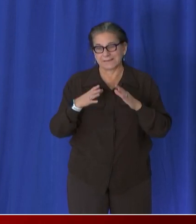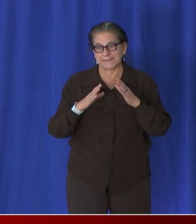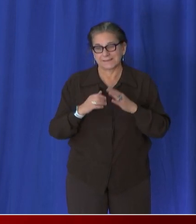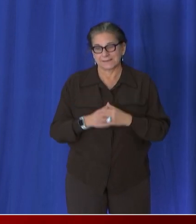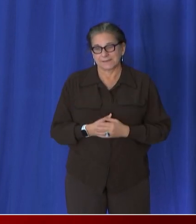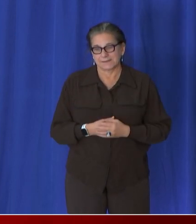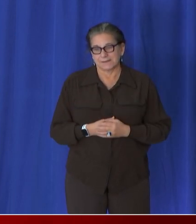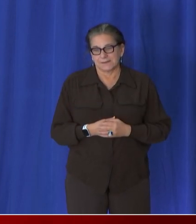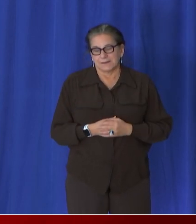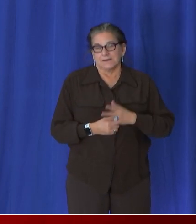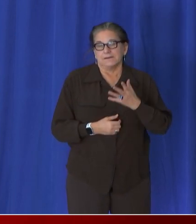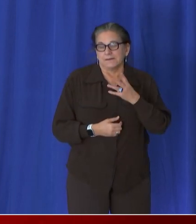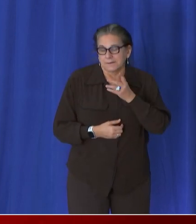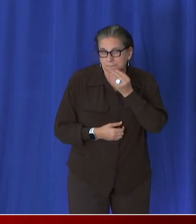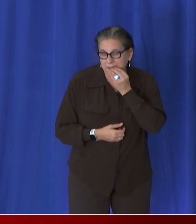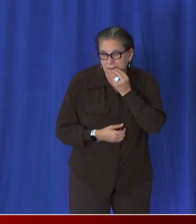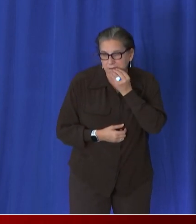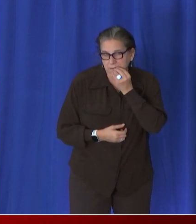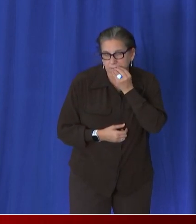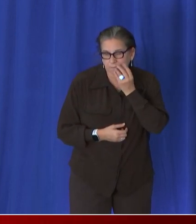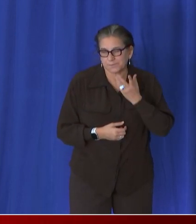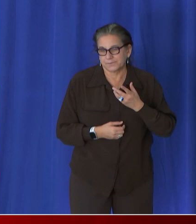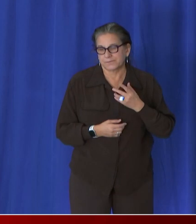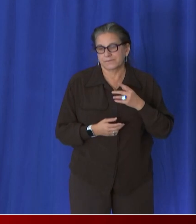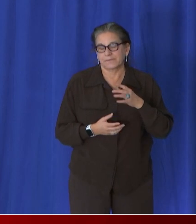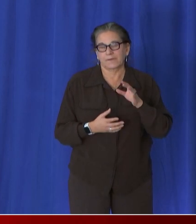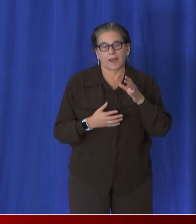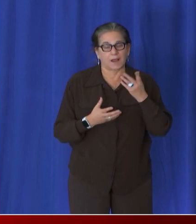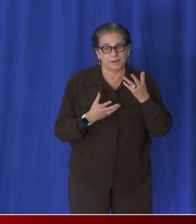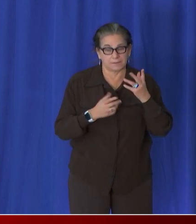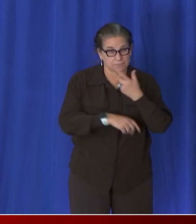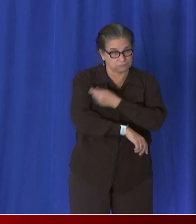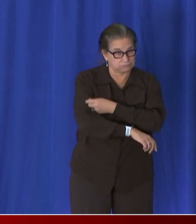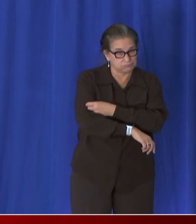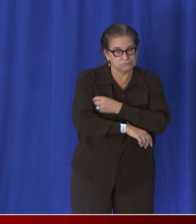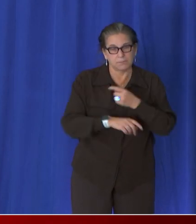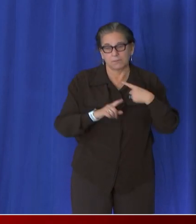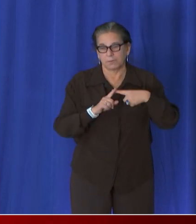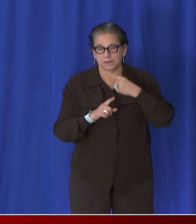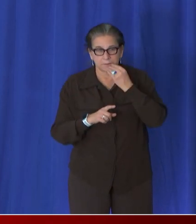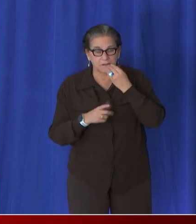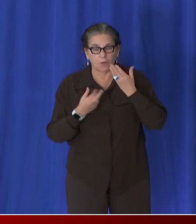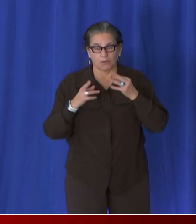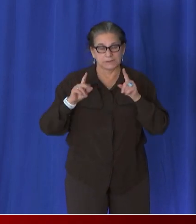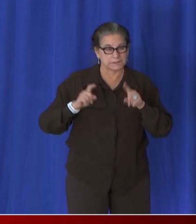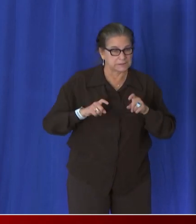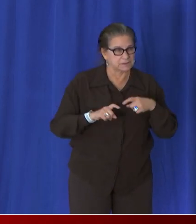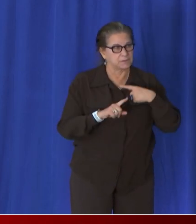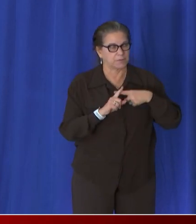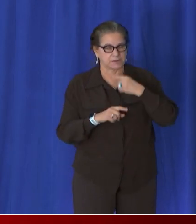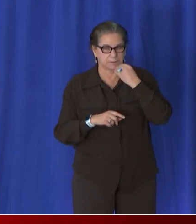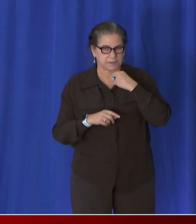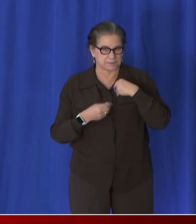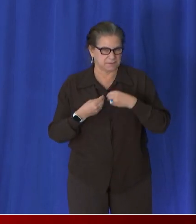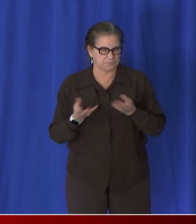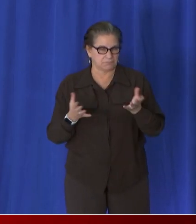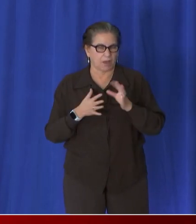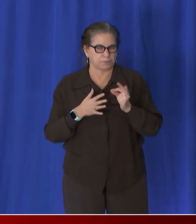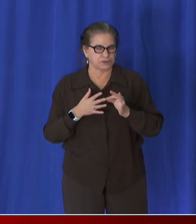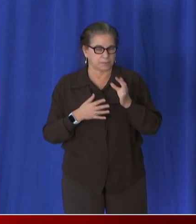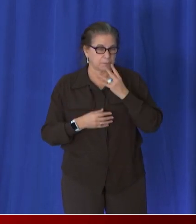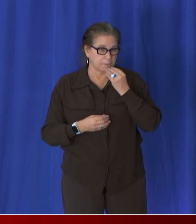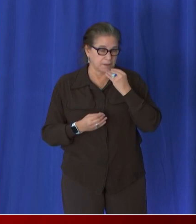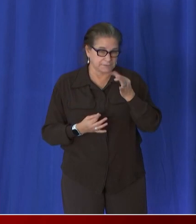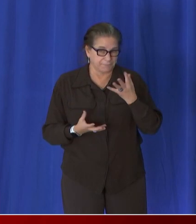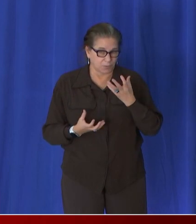We are adding an additional strategy to what was a 6-point plan for the winter to a